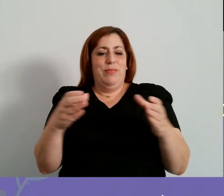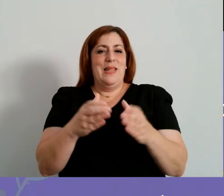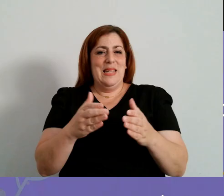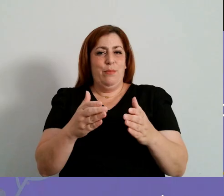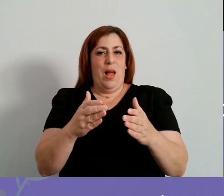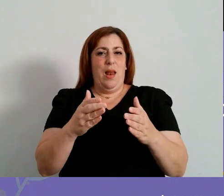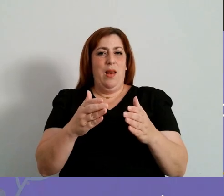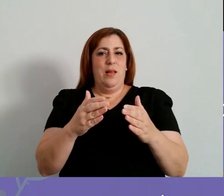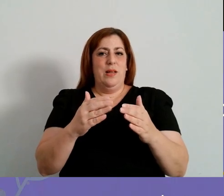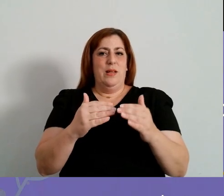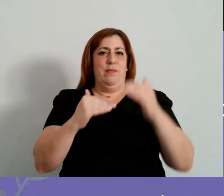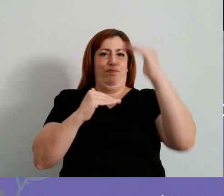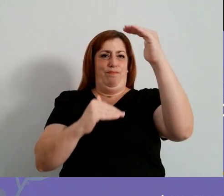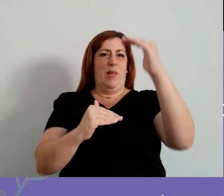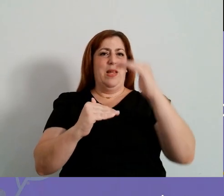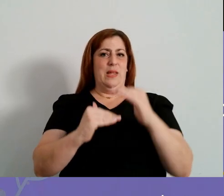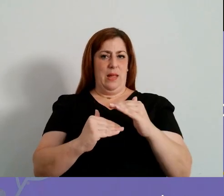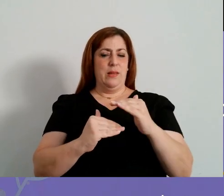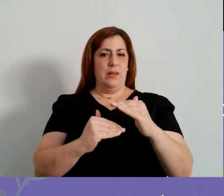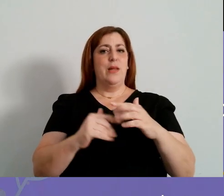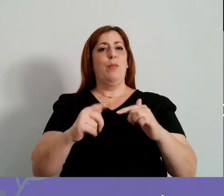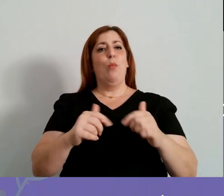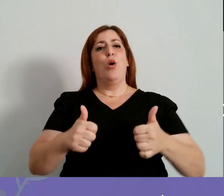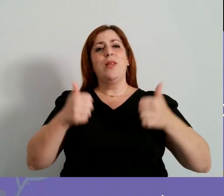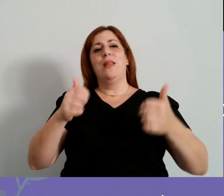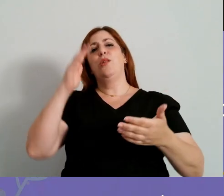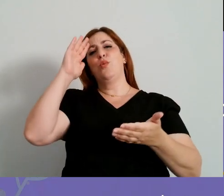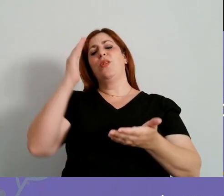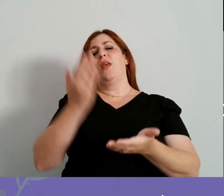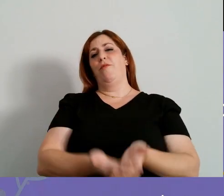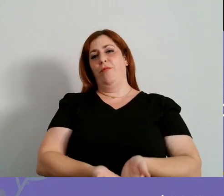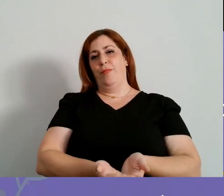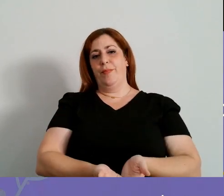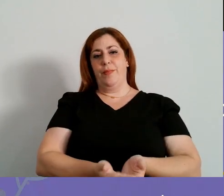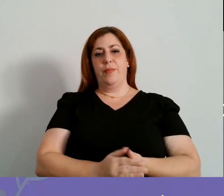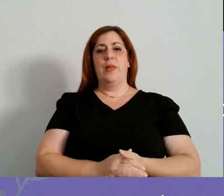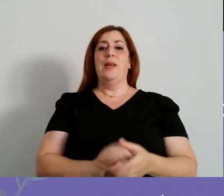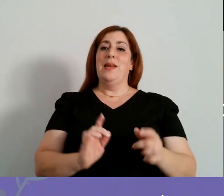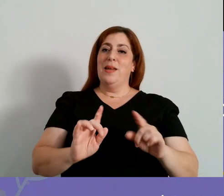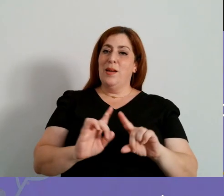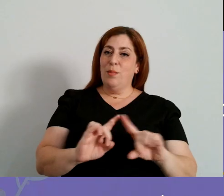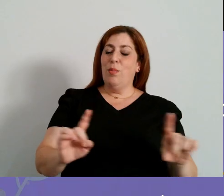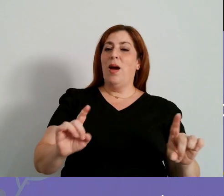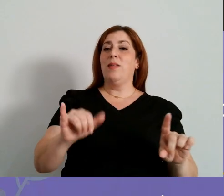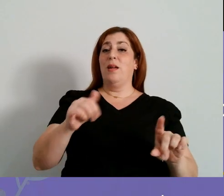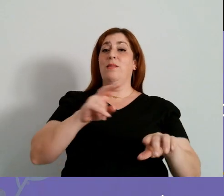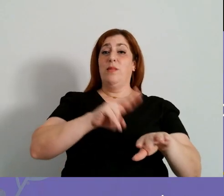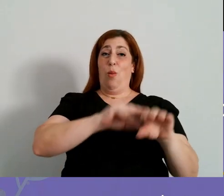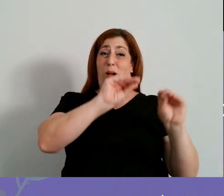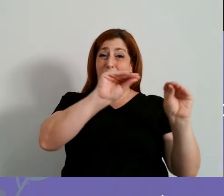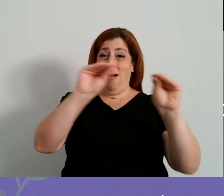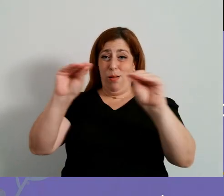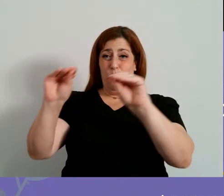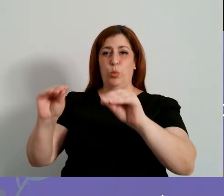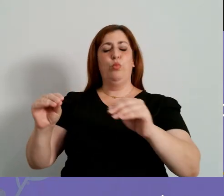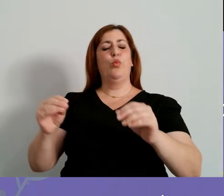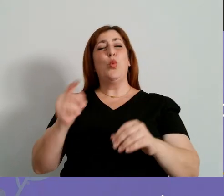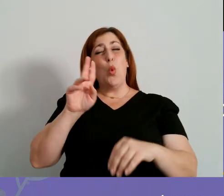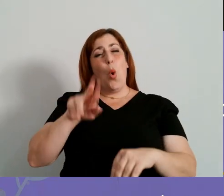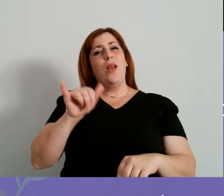safe is the first and important step. But whenever you can, even if it's a little bit, it is